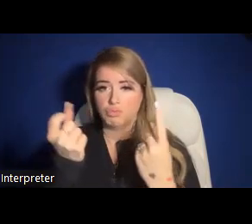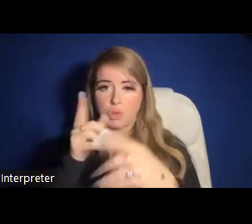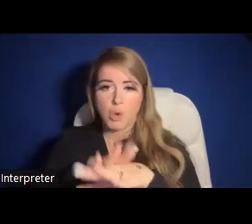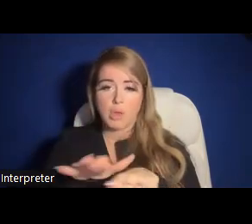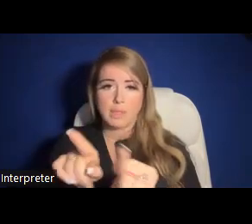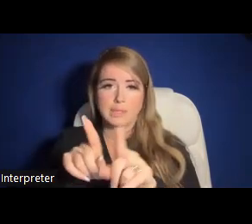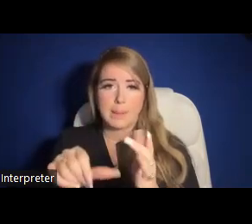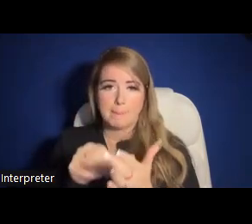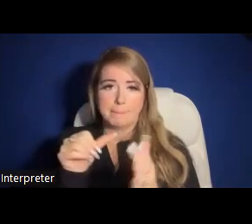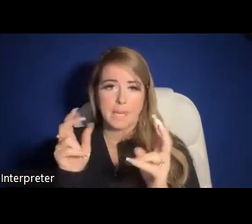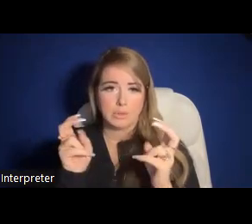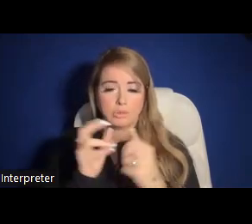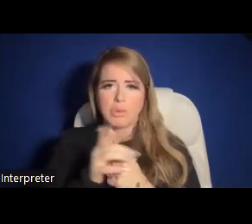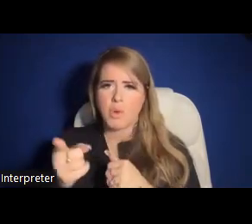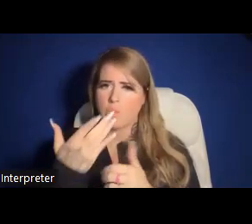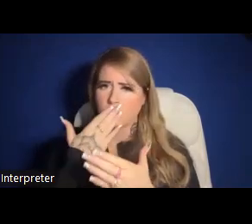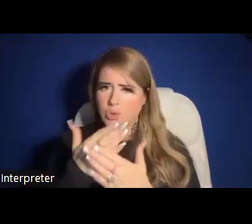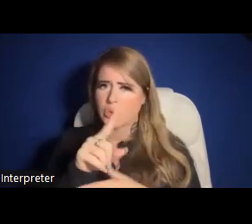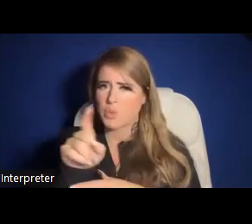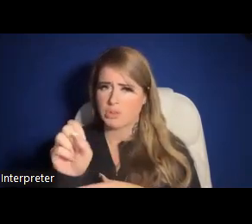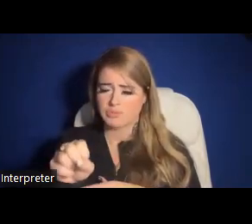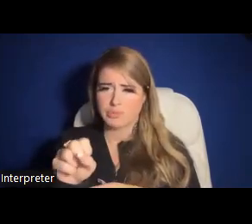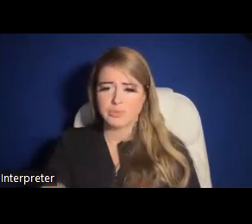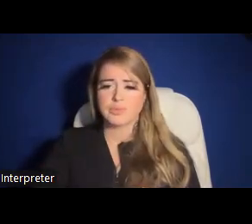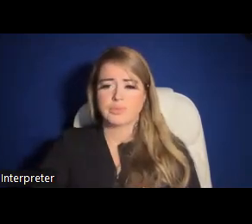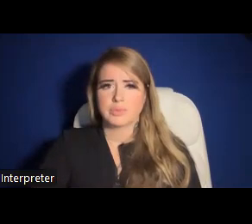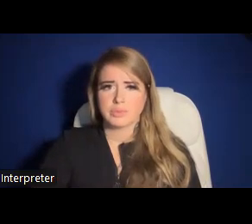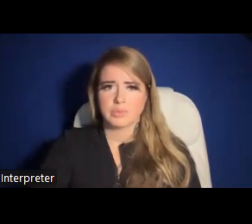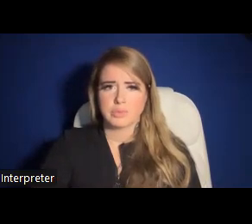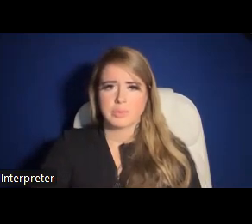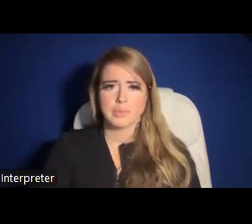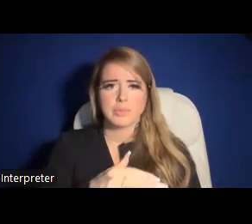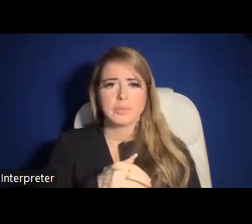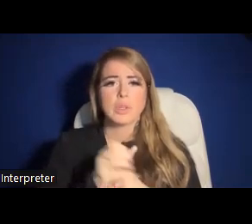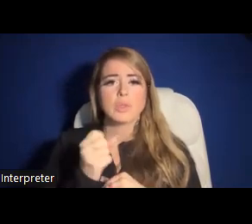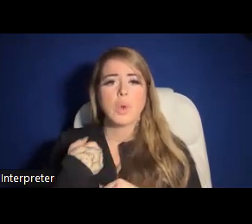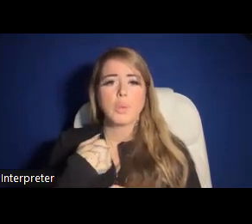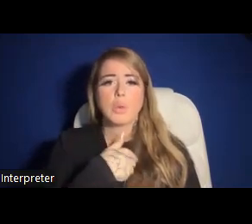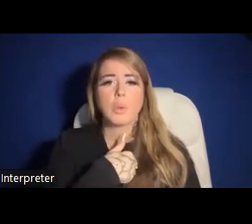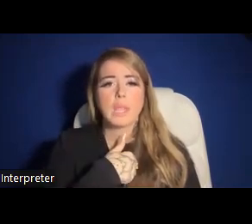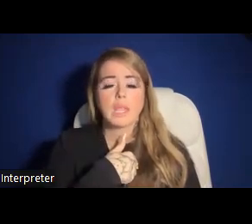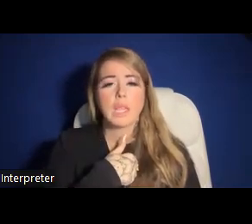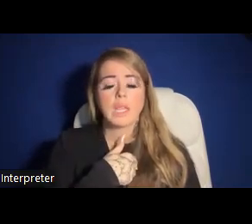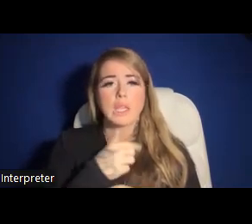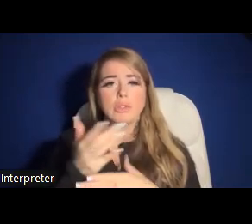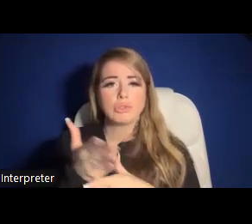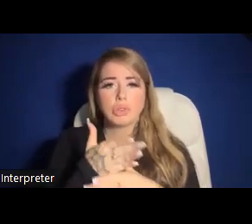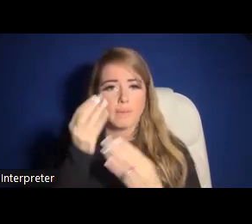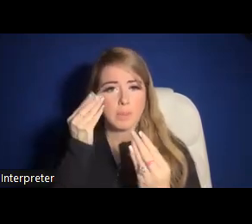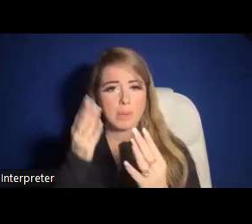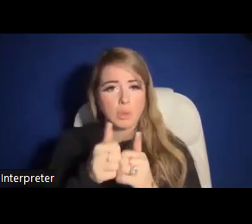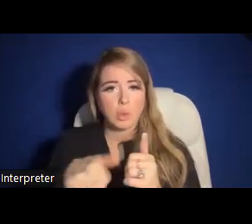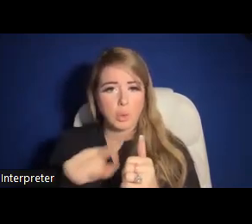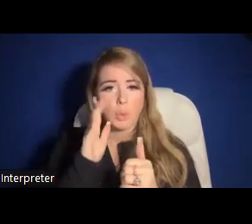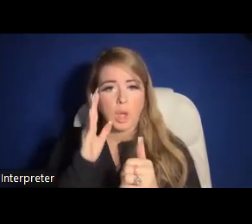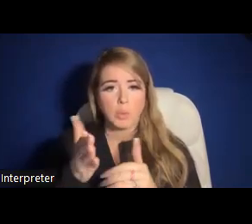Thank you. That's a great question, Tasha. Thank you. So when we share information with you, I will